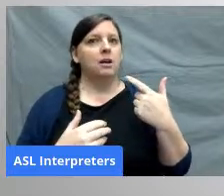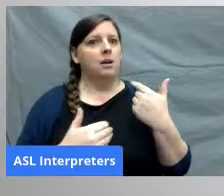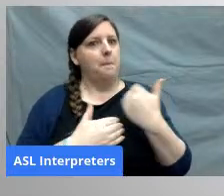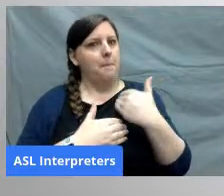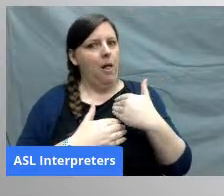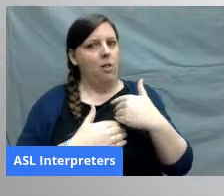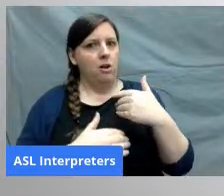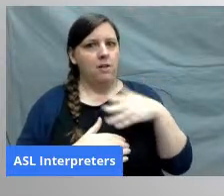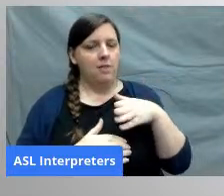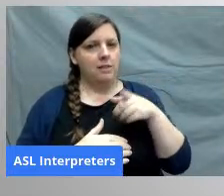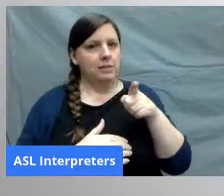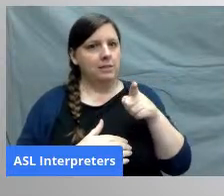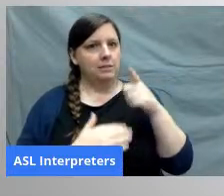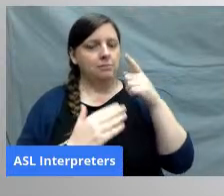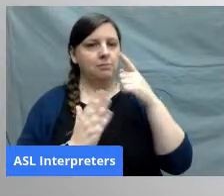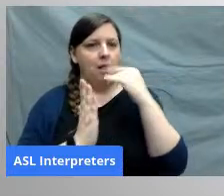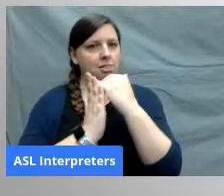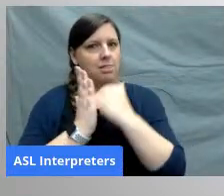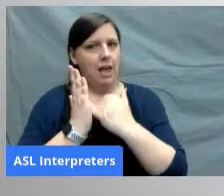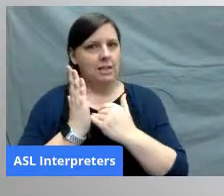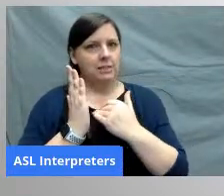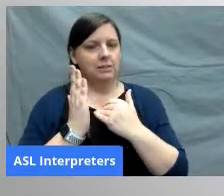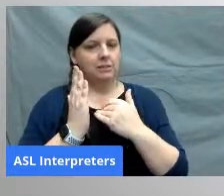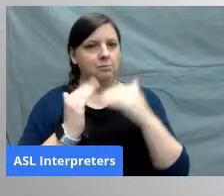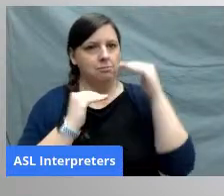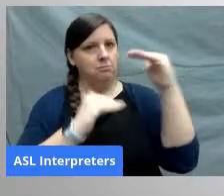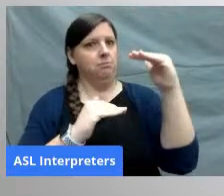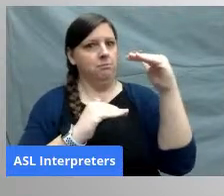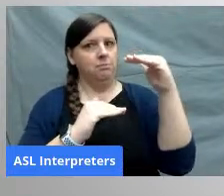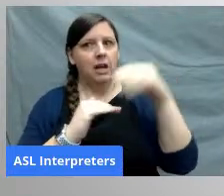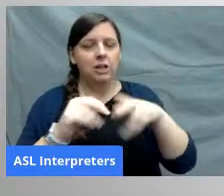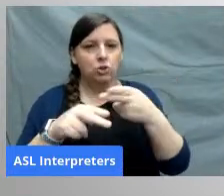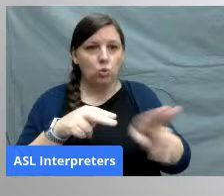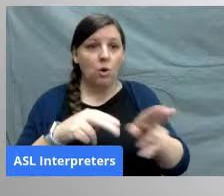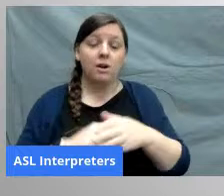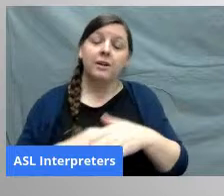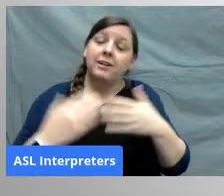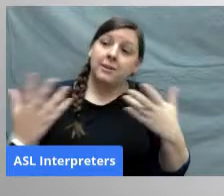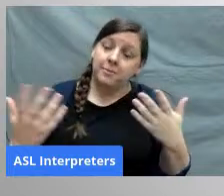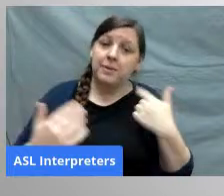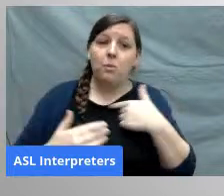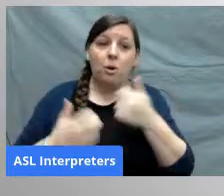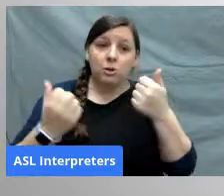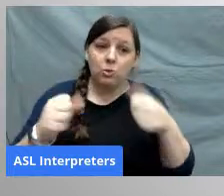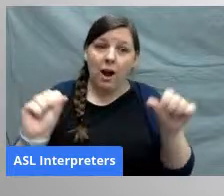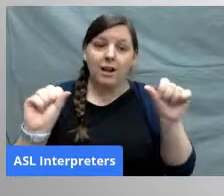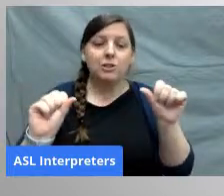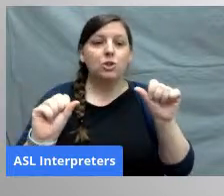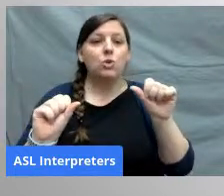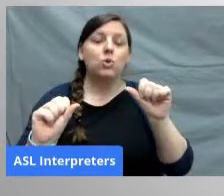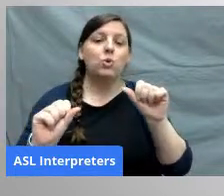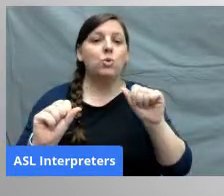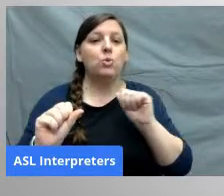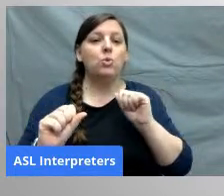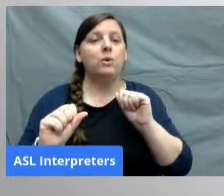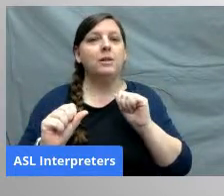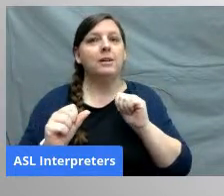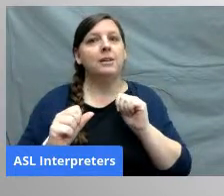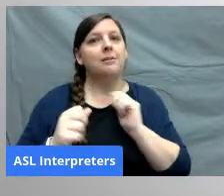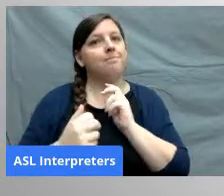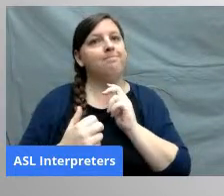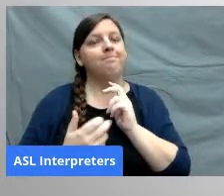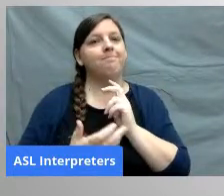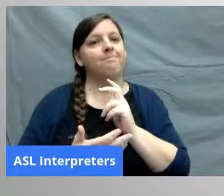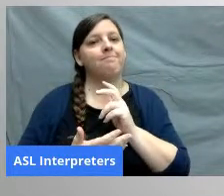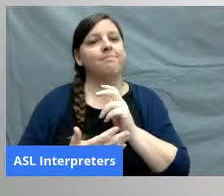Tish. But thank you. Well, we're trying to accommodate our precious staff time and